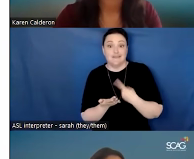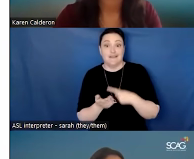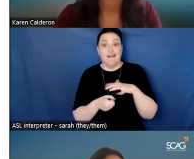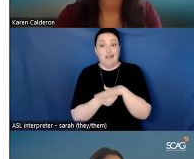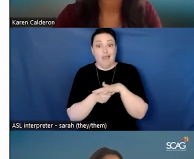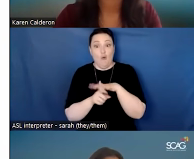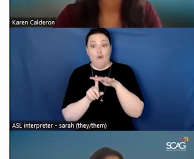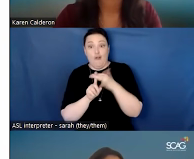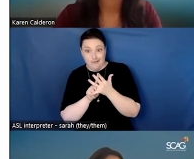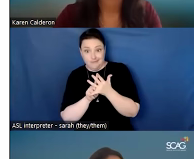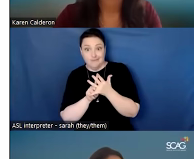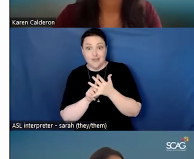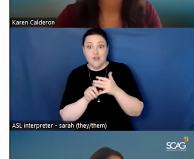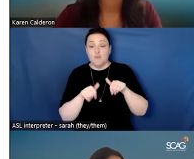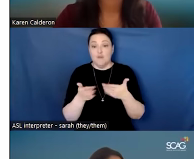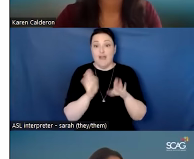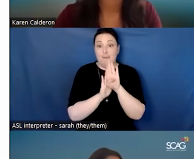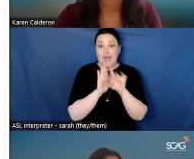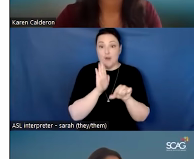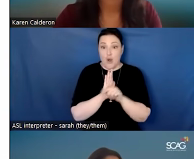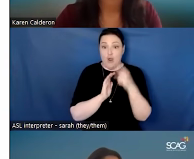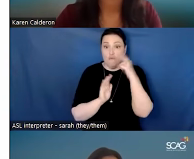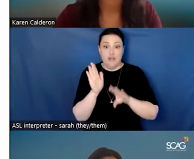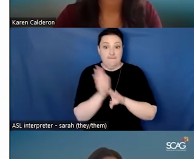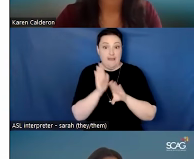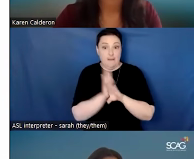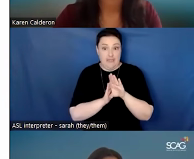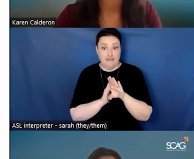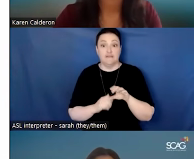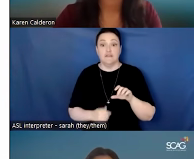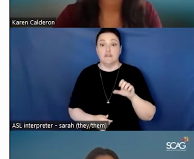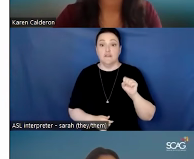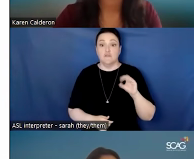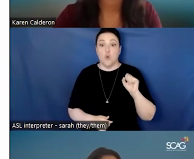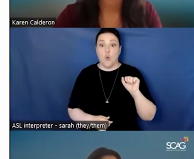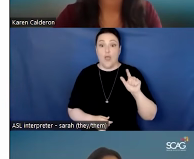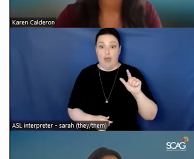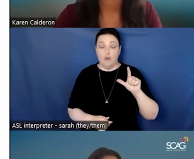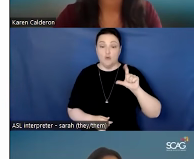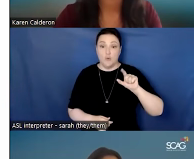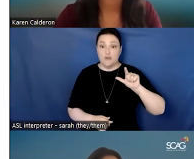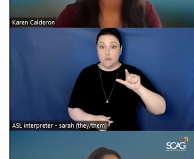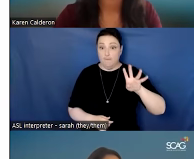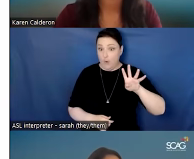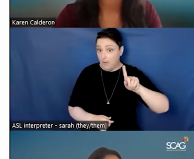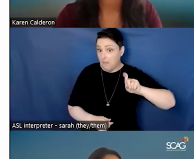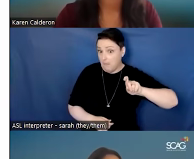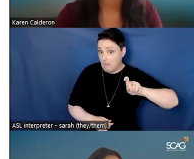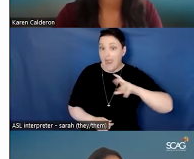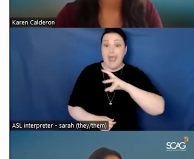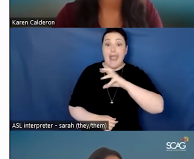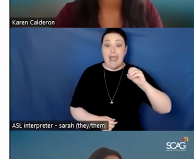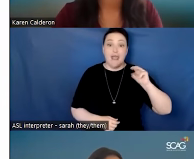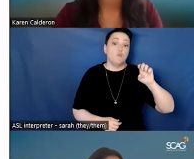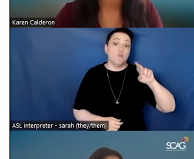development of Connect SoCal 2024. Yes, that. Oh, and Moreno